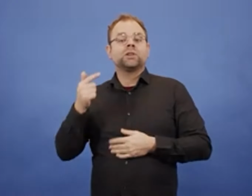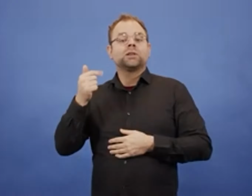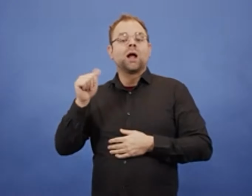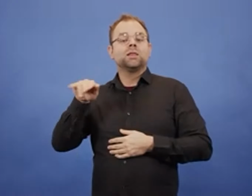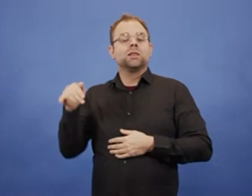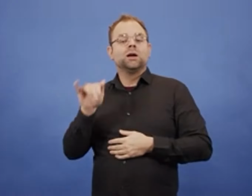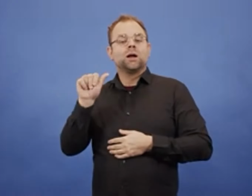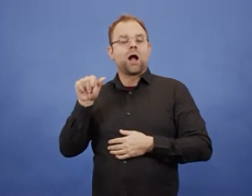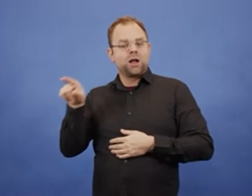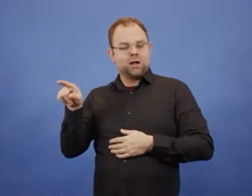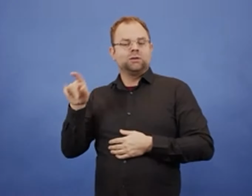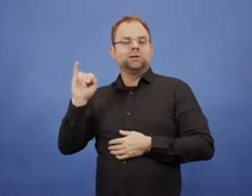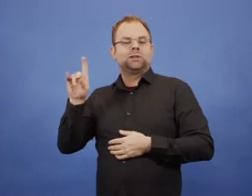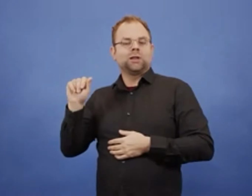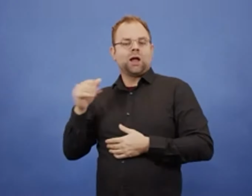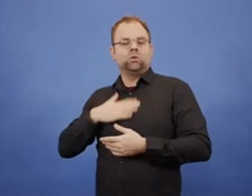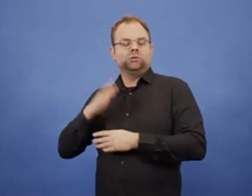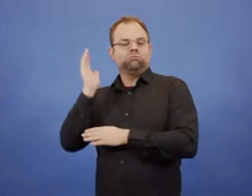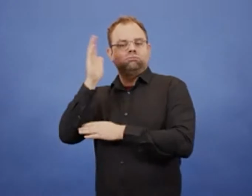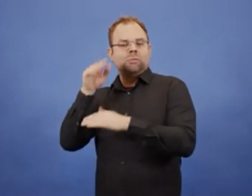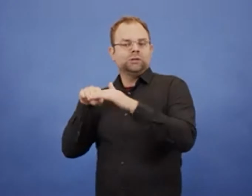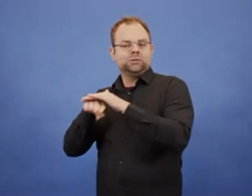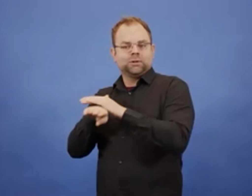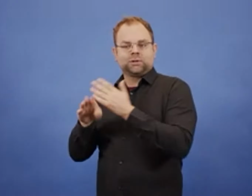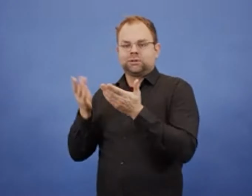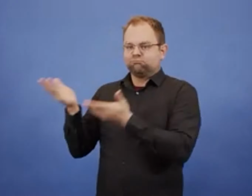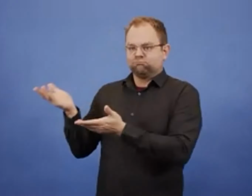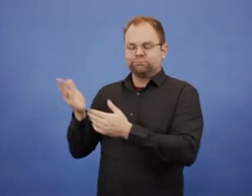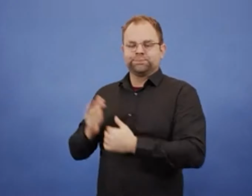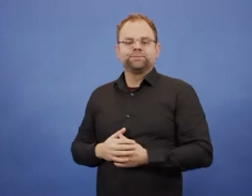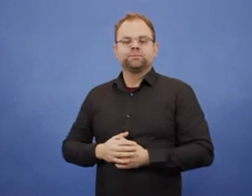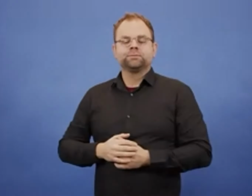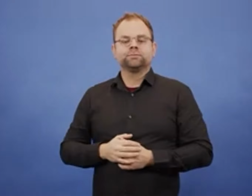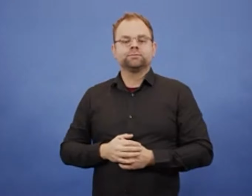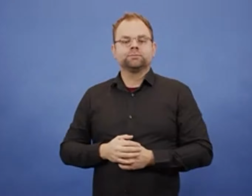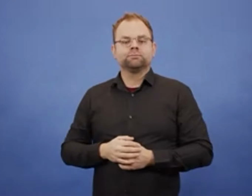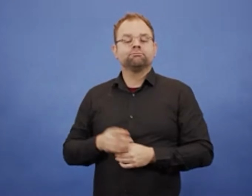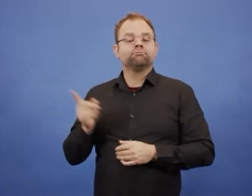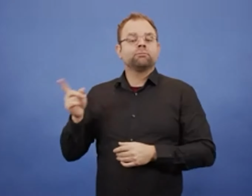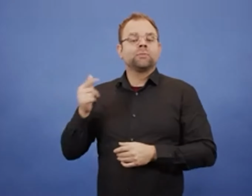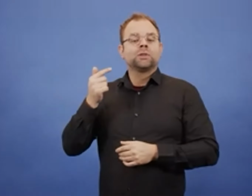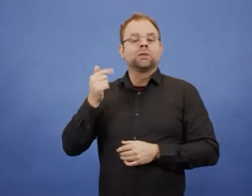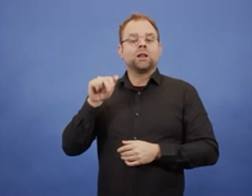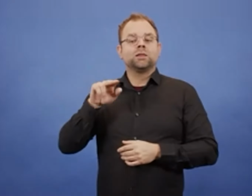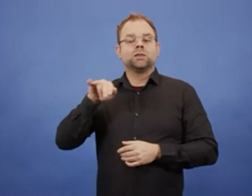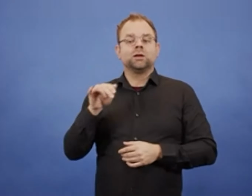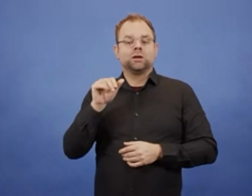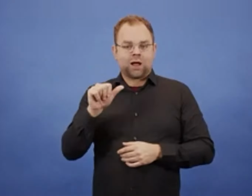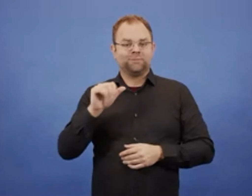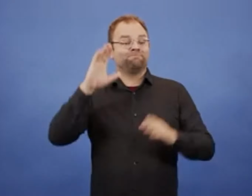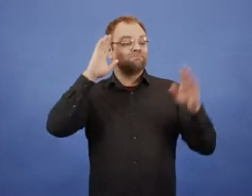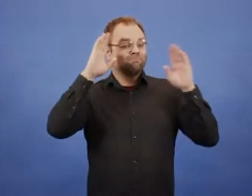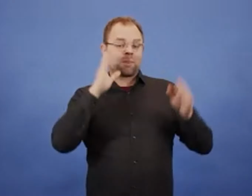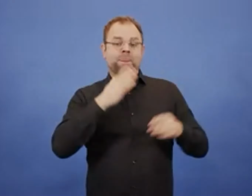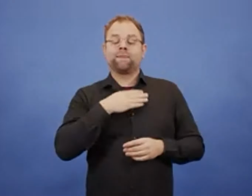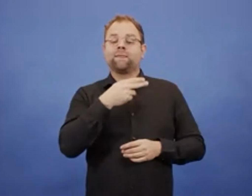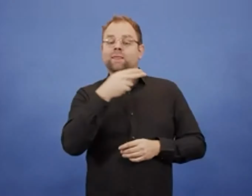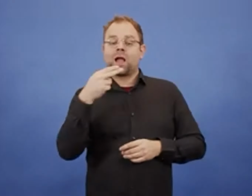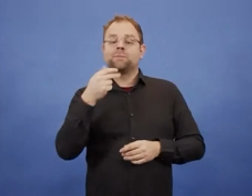Dear all, my name is Tanya. I'm going to briefly explain some of the technical features of today's call.